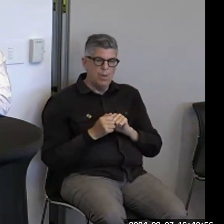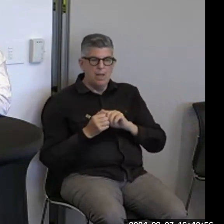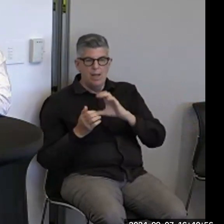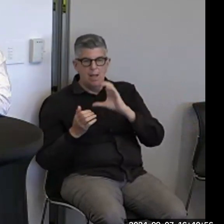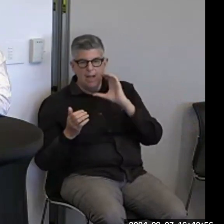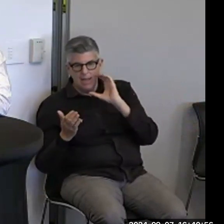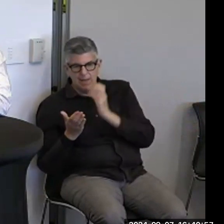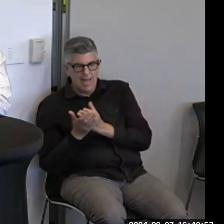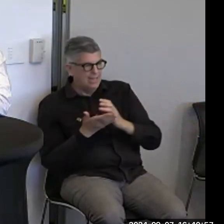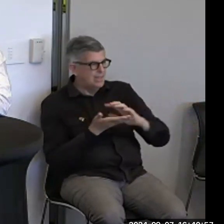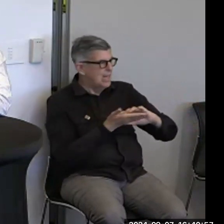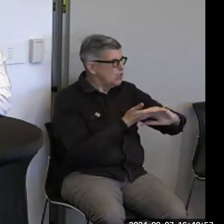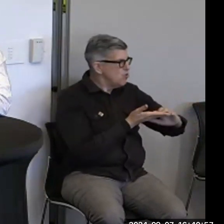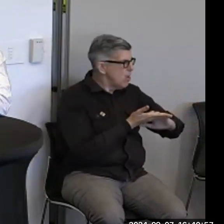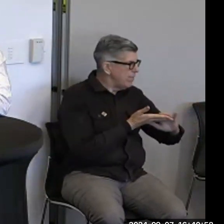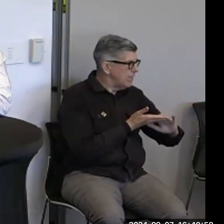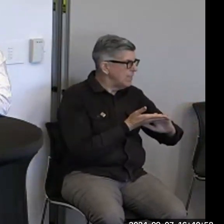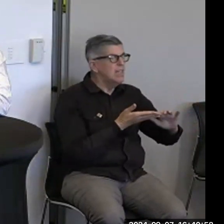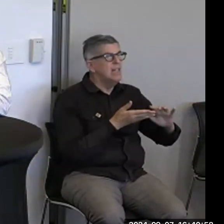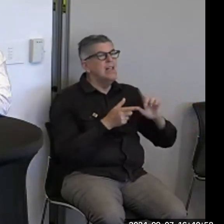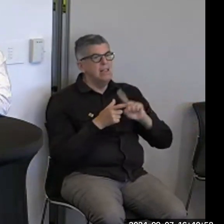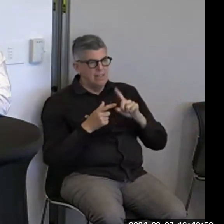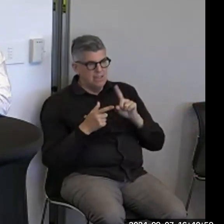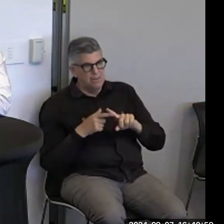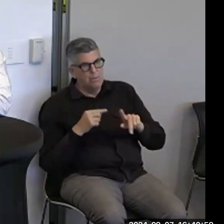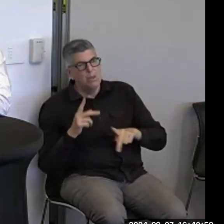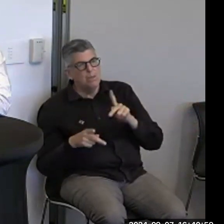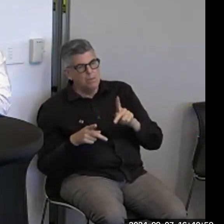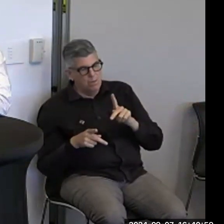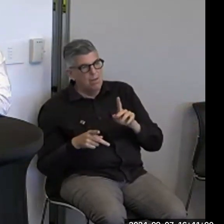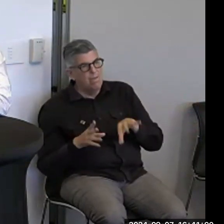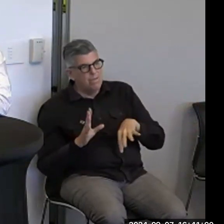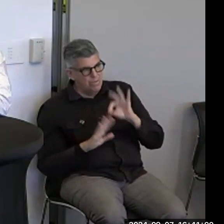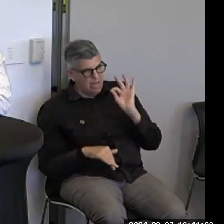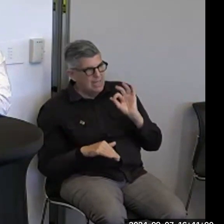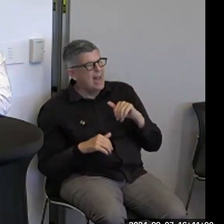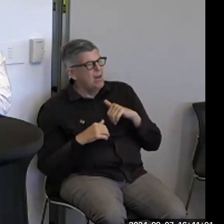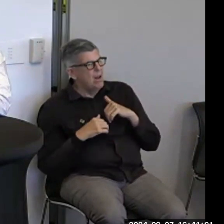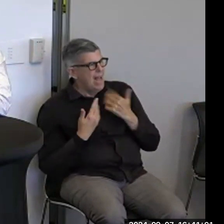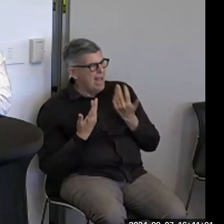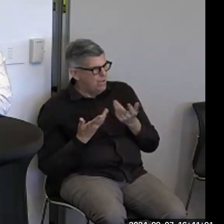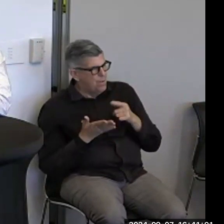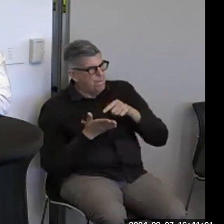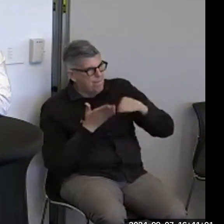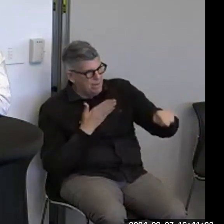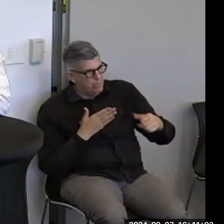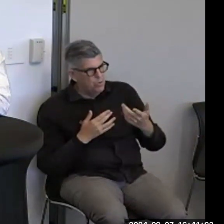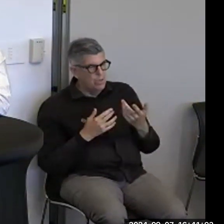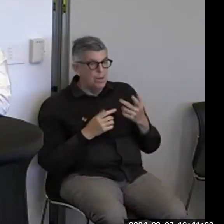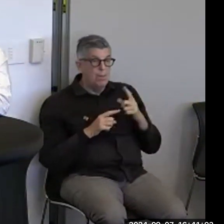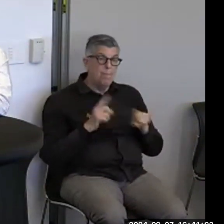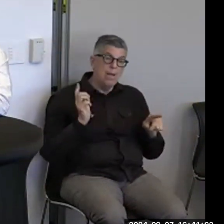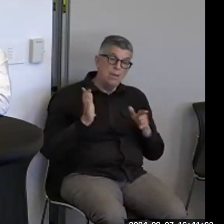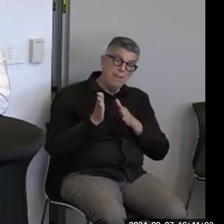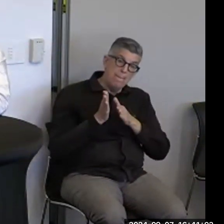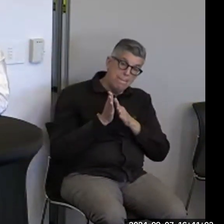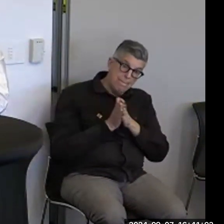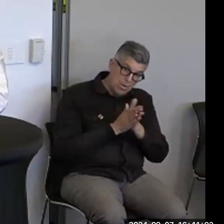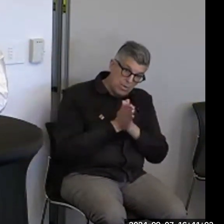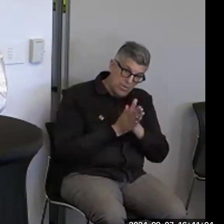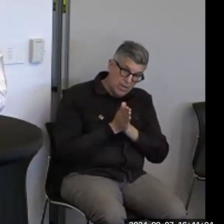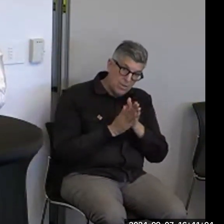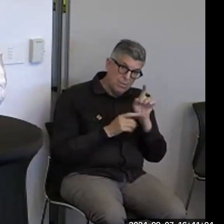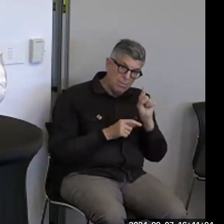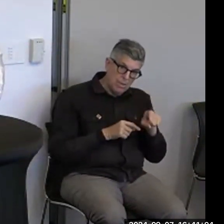graphics, people will find a way to figure out the budgetary things, but the motivation has to be there